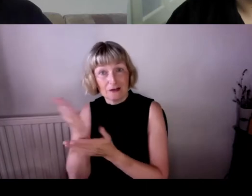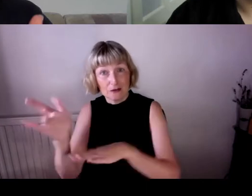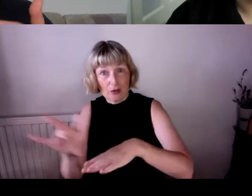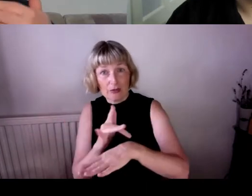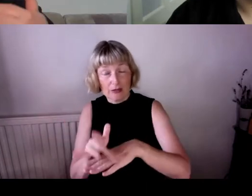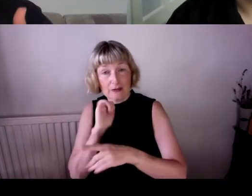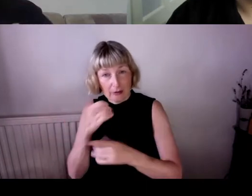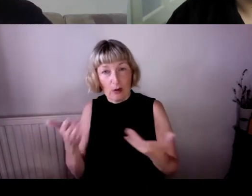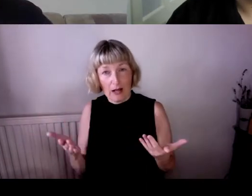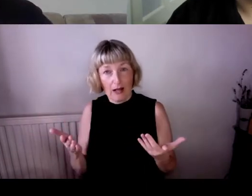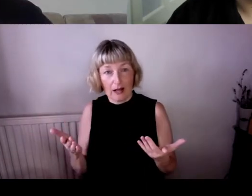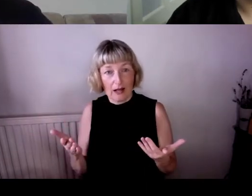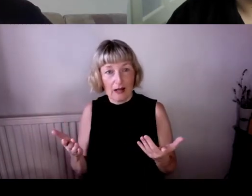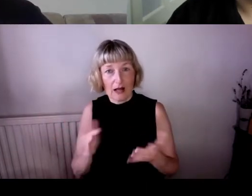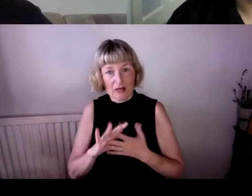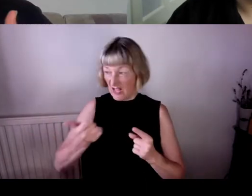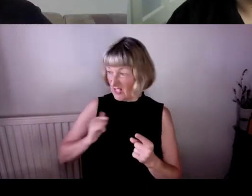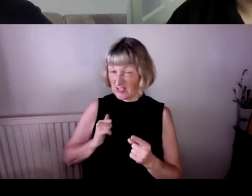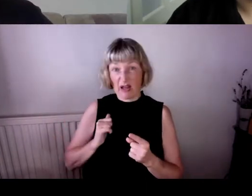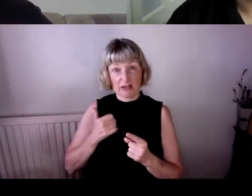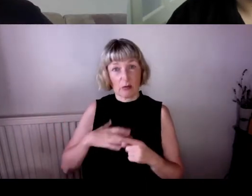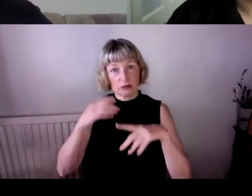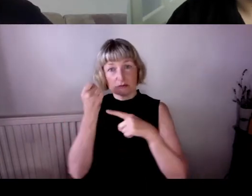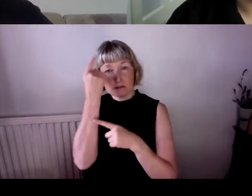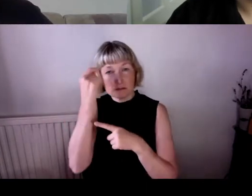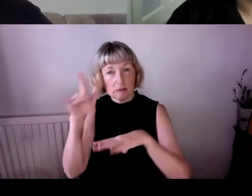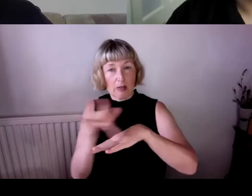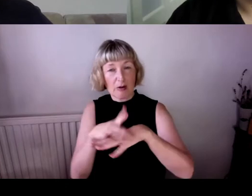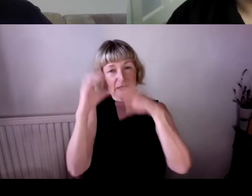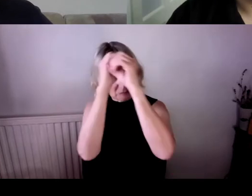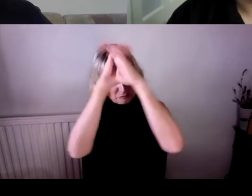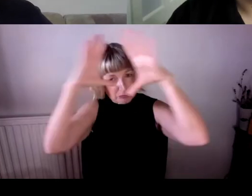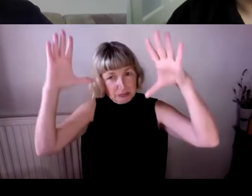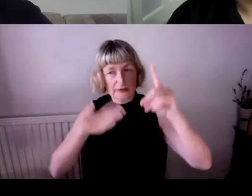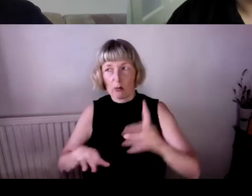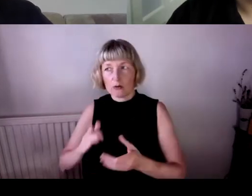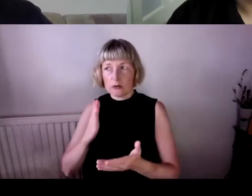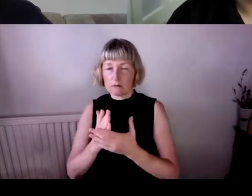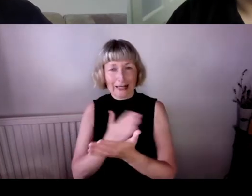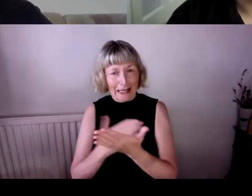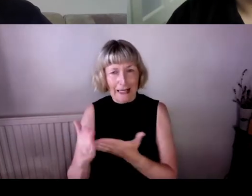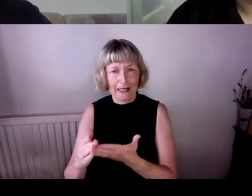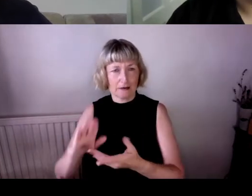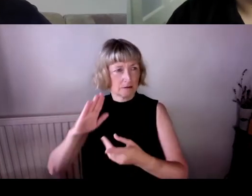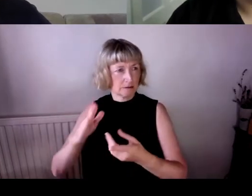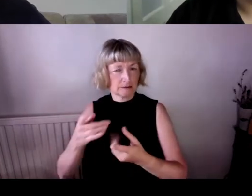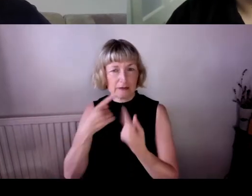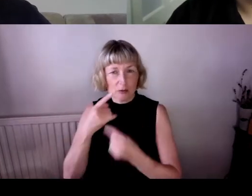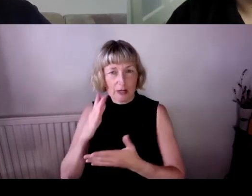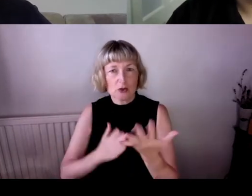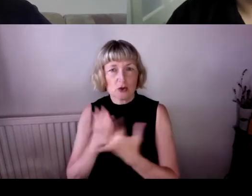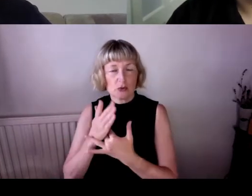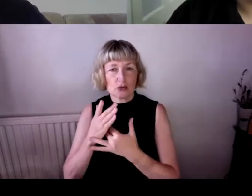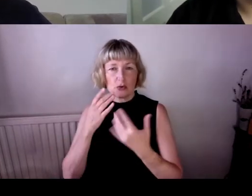to come to the theatre and they expect to understand the play. They expect to hear the audio description. They do not expect to have to fight